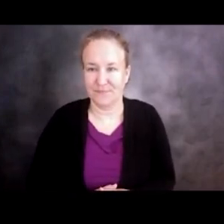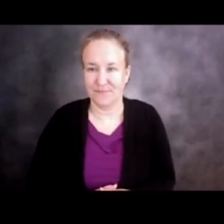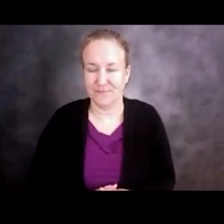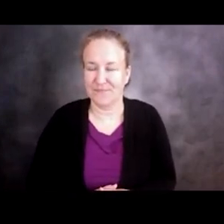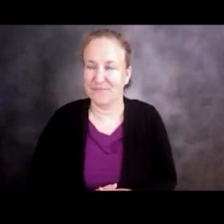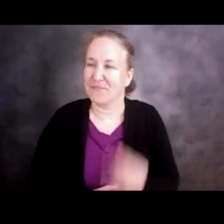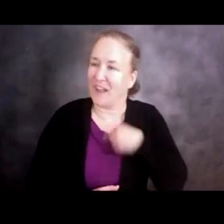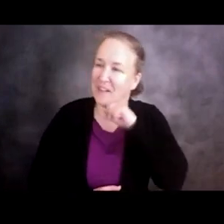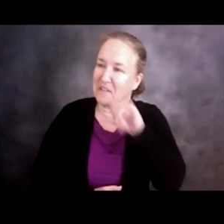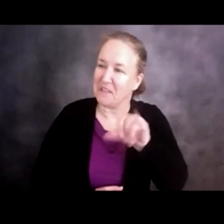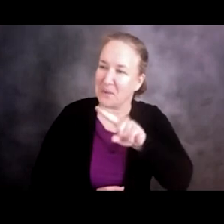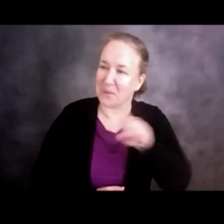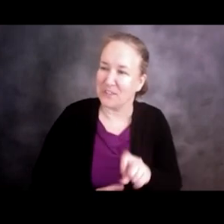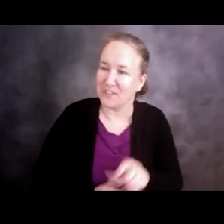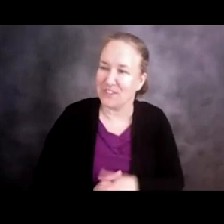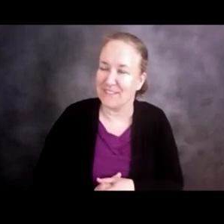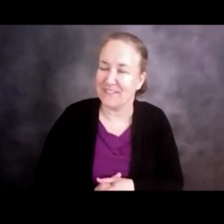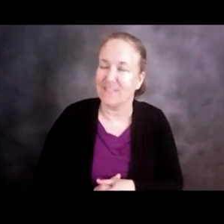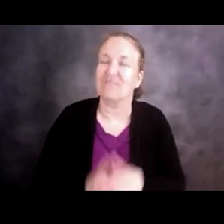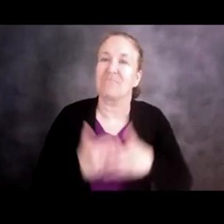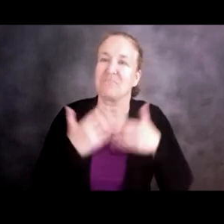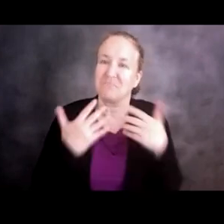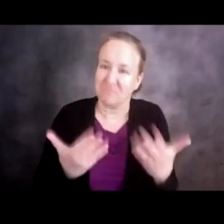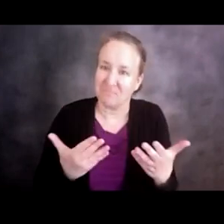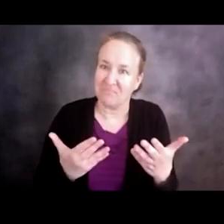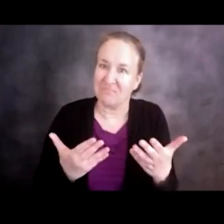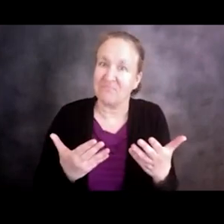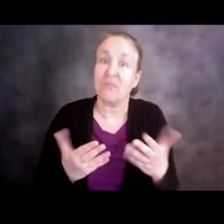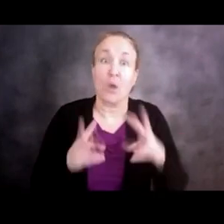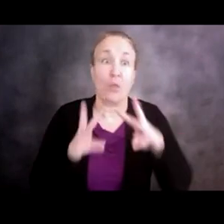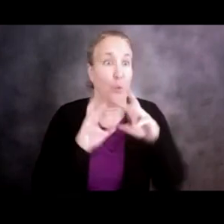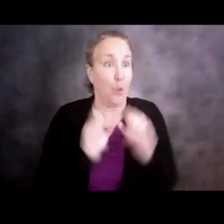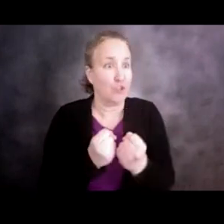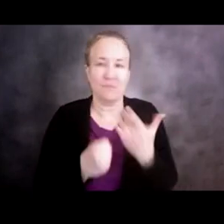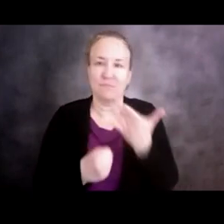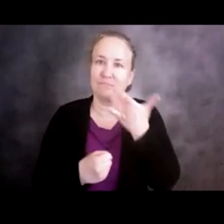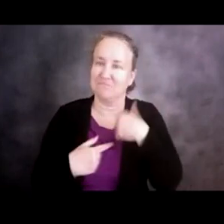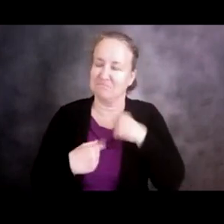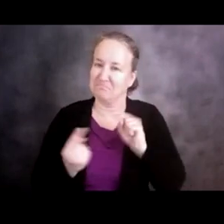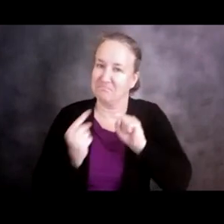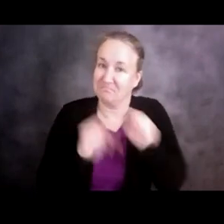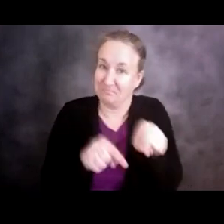I love that question. Well, I had the privilege of being at the workshop earlier today,